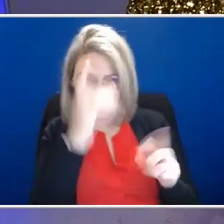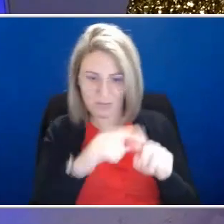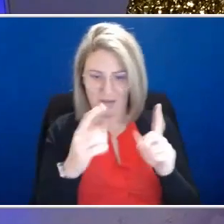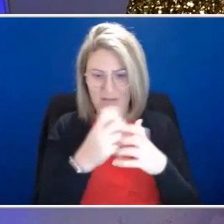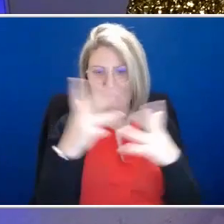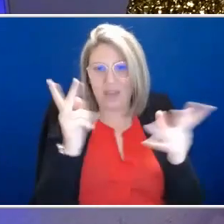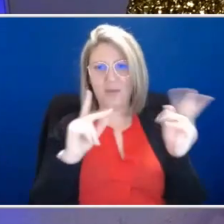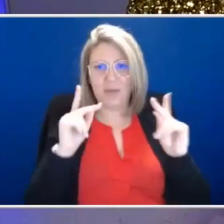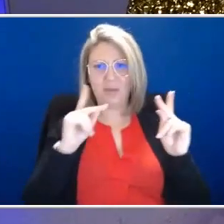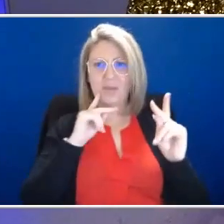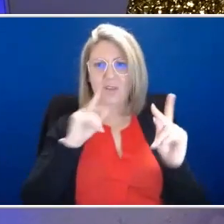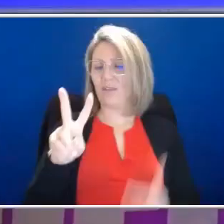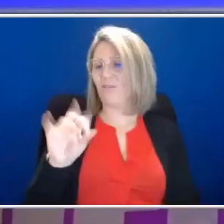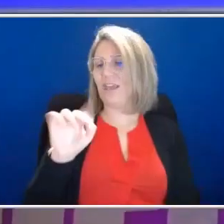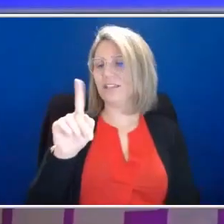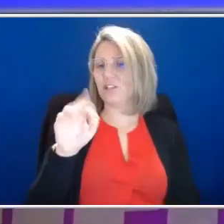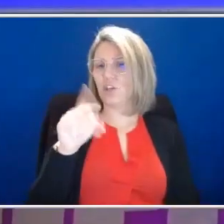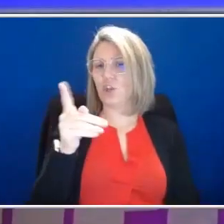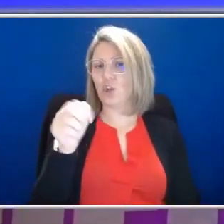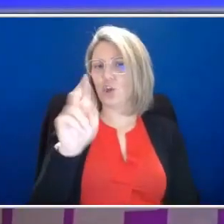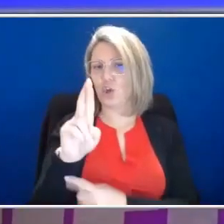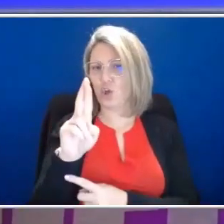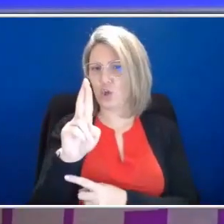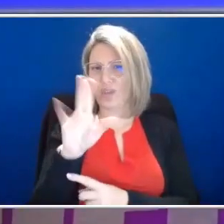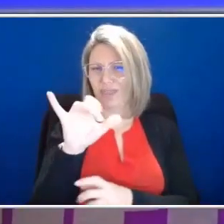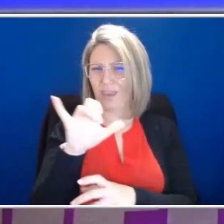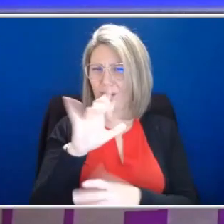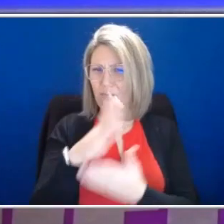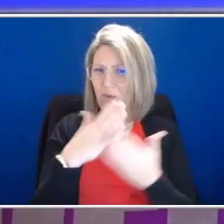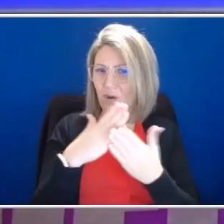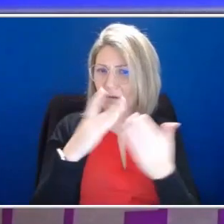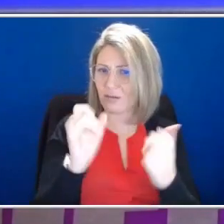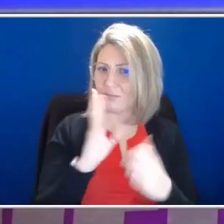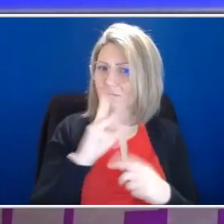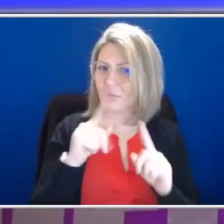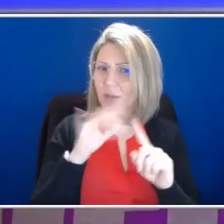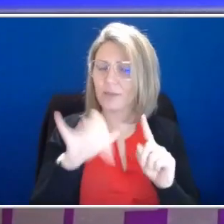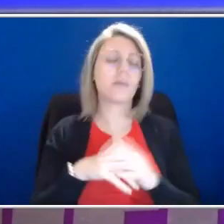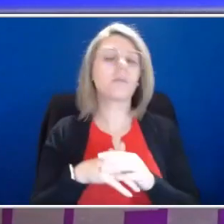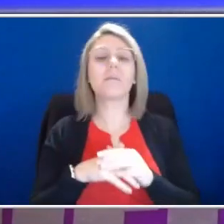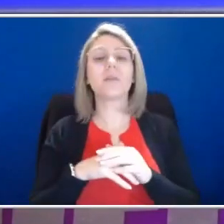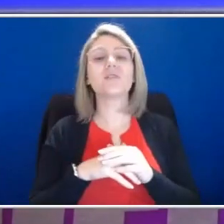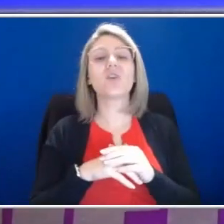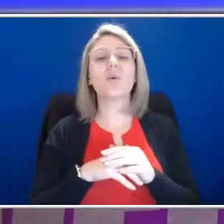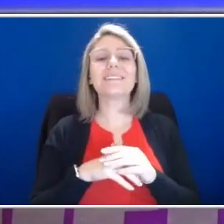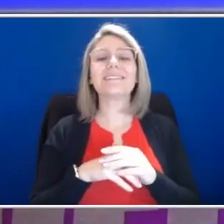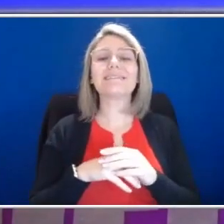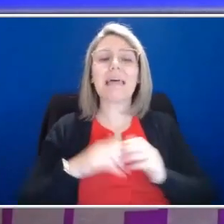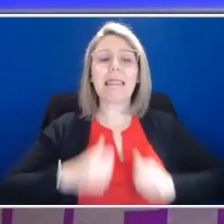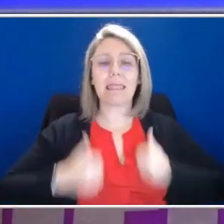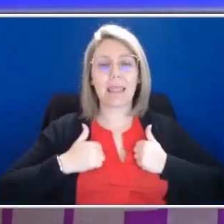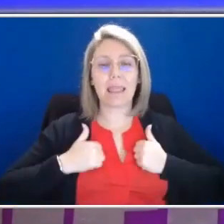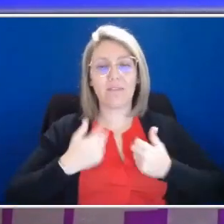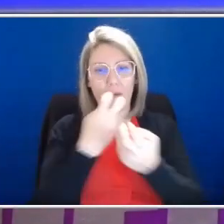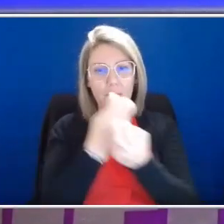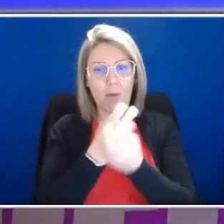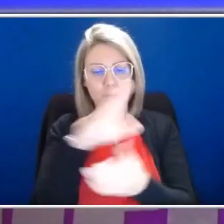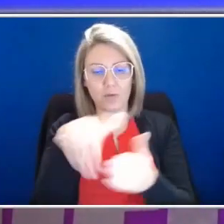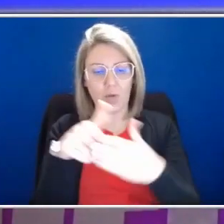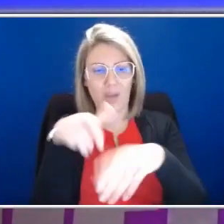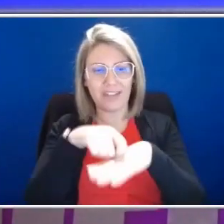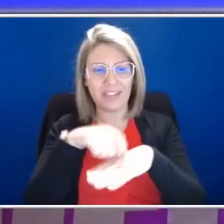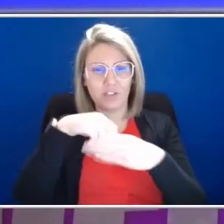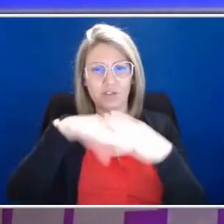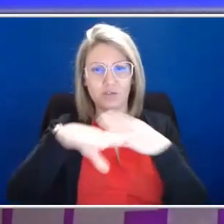the vascular work? Yeah, absolutely. So this is living bone. So kind of like all the tissues in your body, bone also